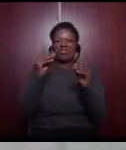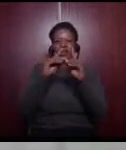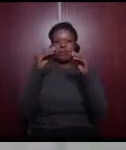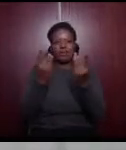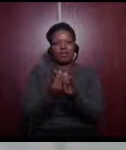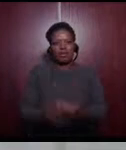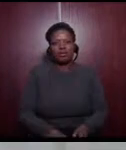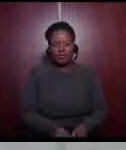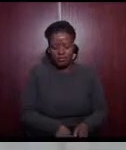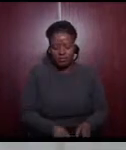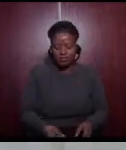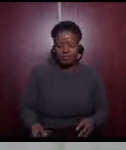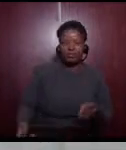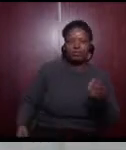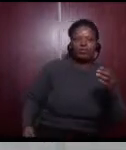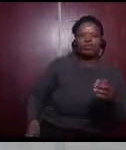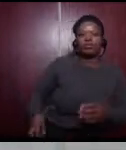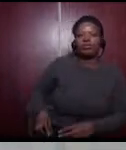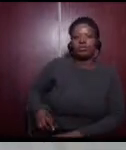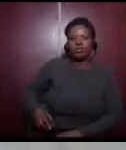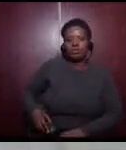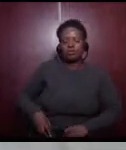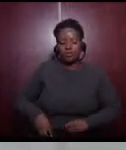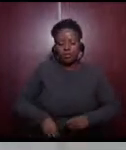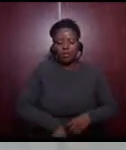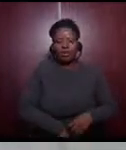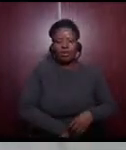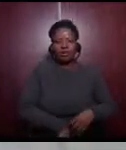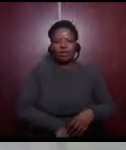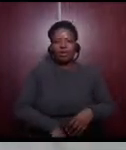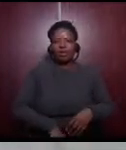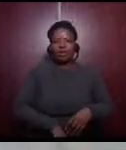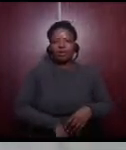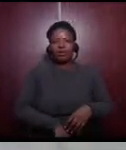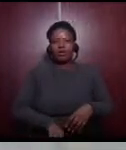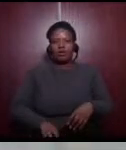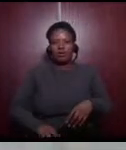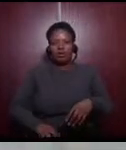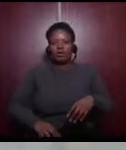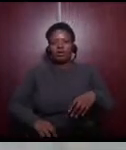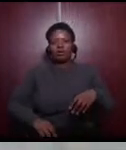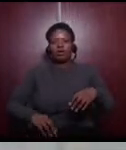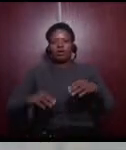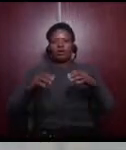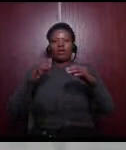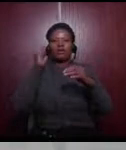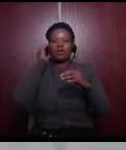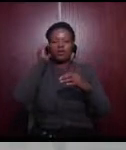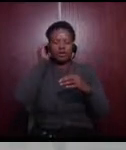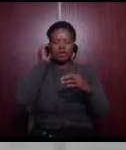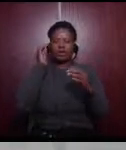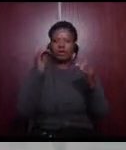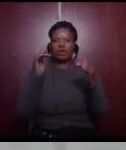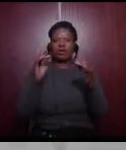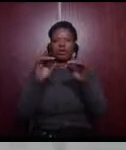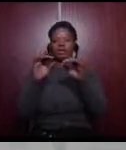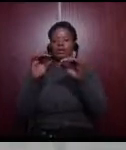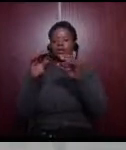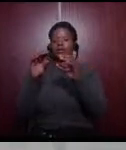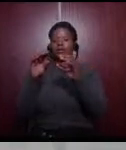ukuthi i-Disaster Management Act is the act eyenzelwe ukuthi